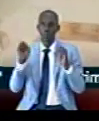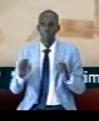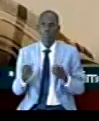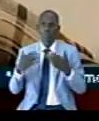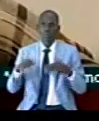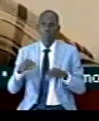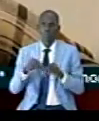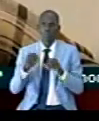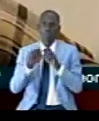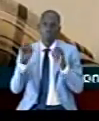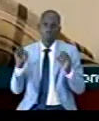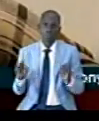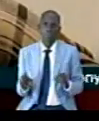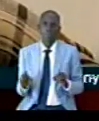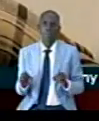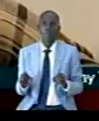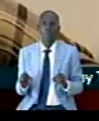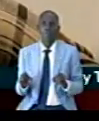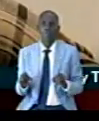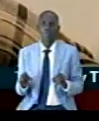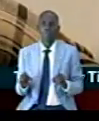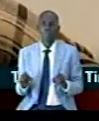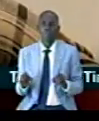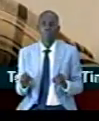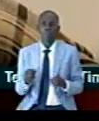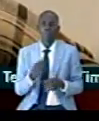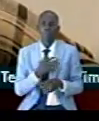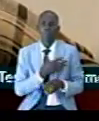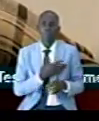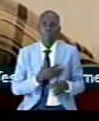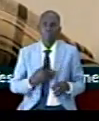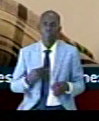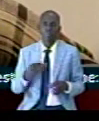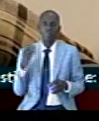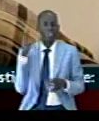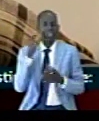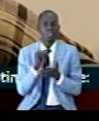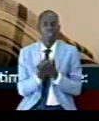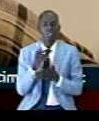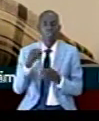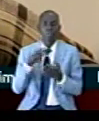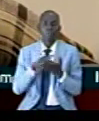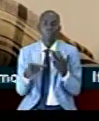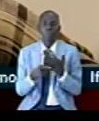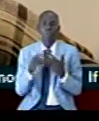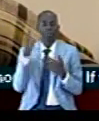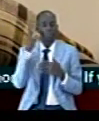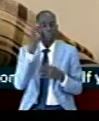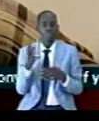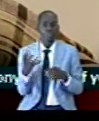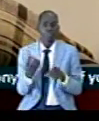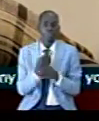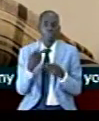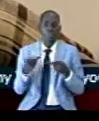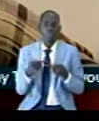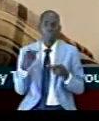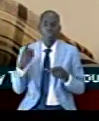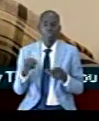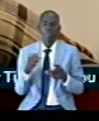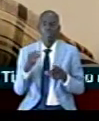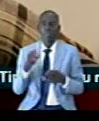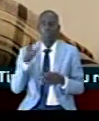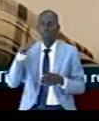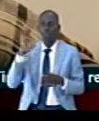shop. When you hear that the crusade is going to take place, Pastor Kumui is going to have a